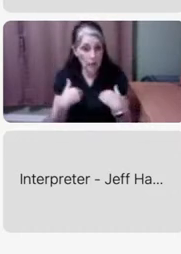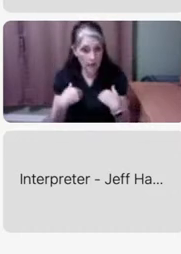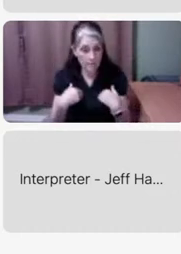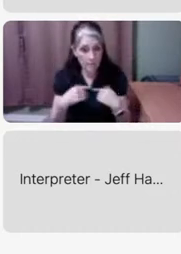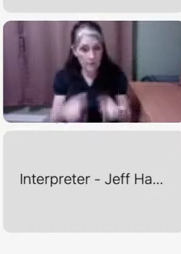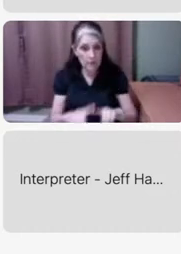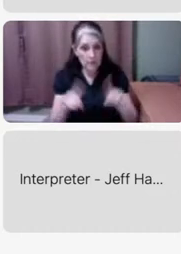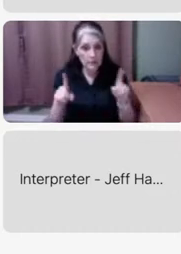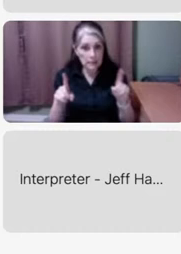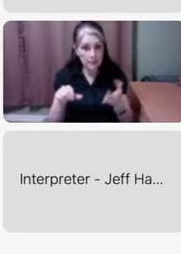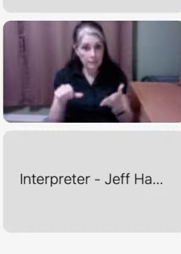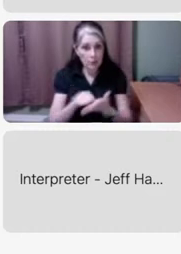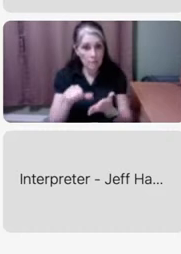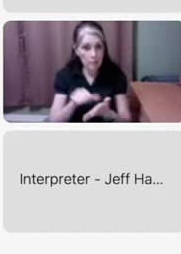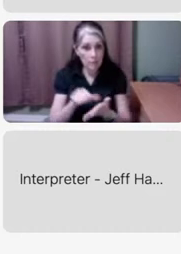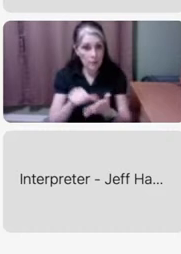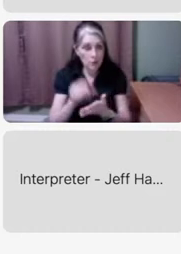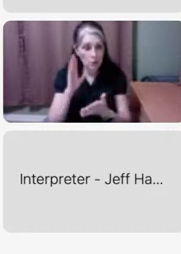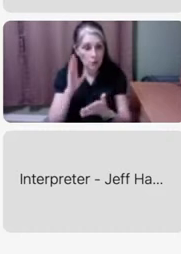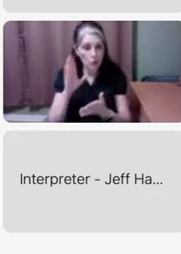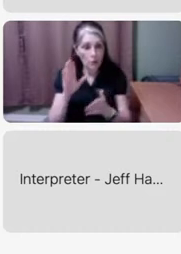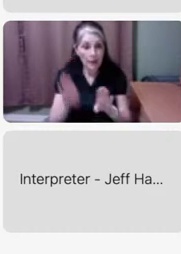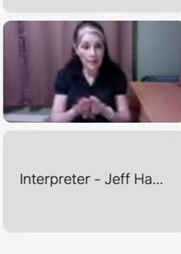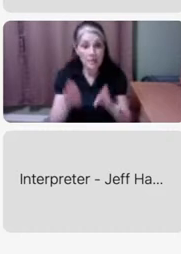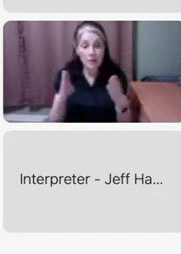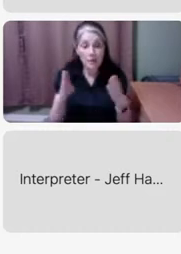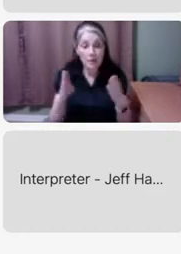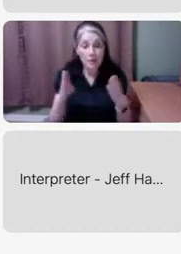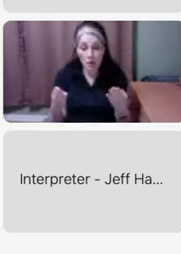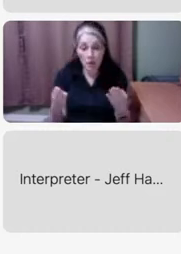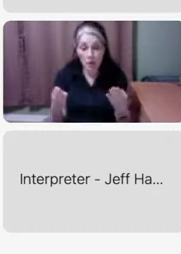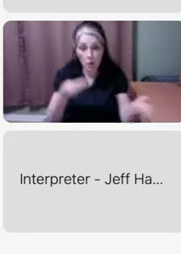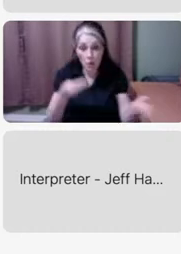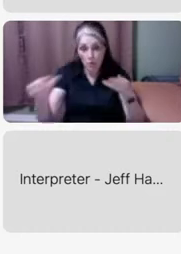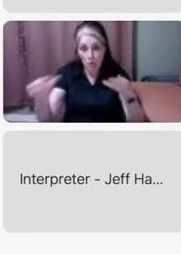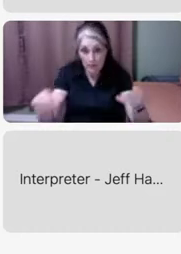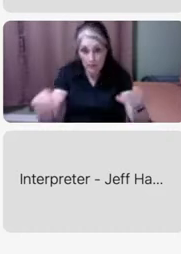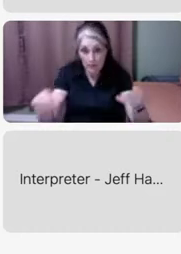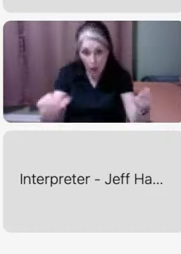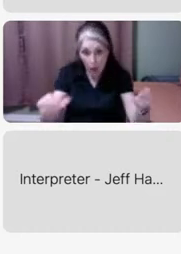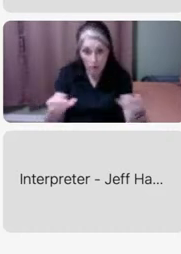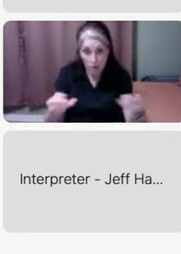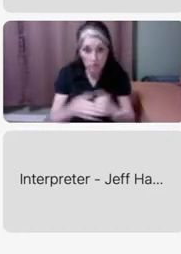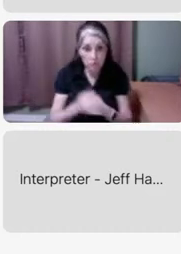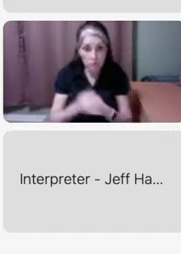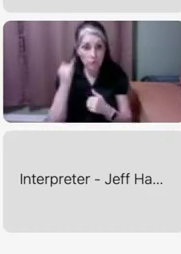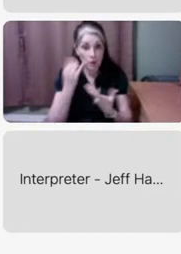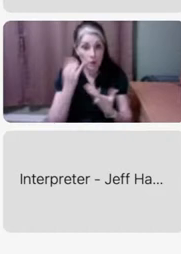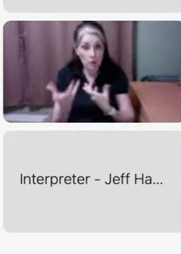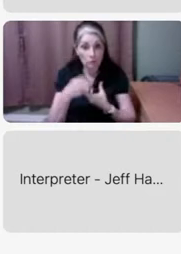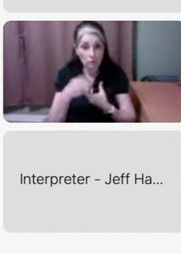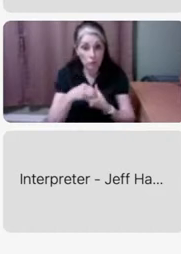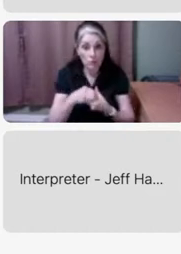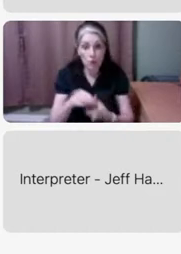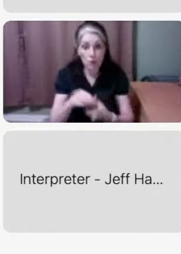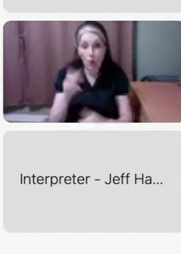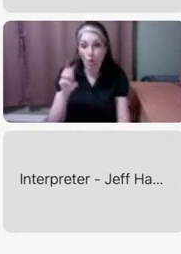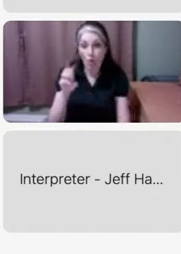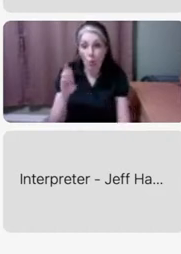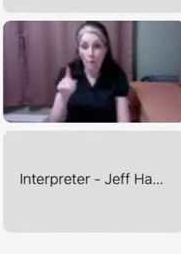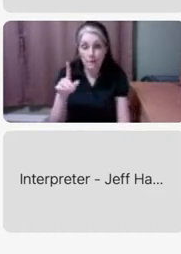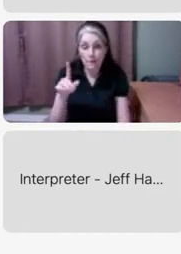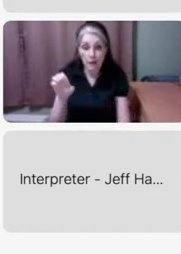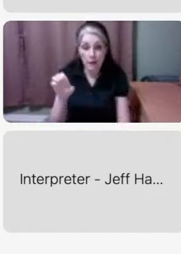you that are going to be in the book you know that we're going to pass out to people if you want to be part of that you can go to our website again www.www.cryrop